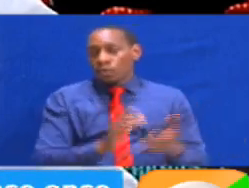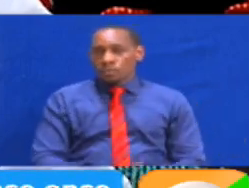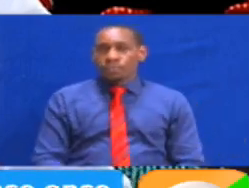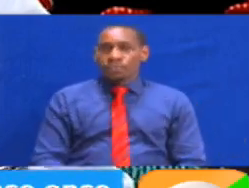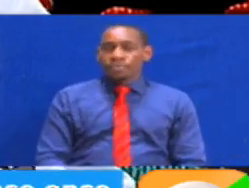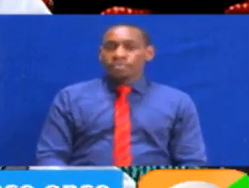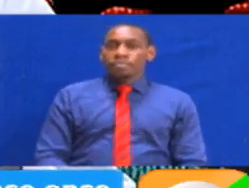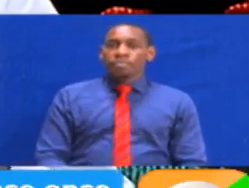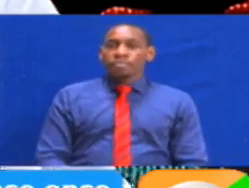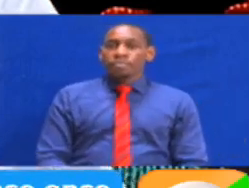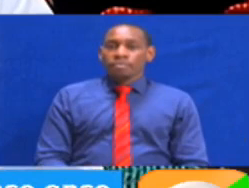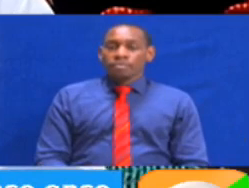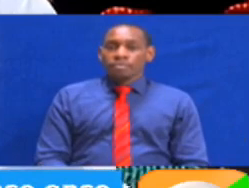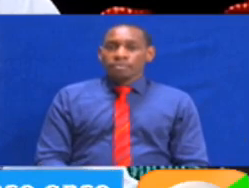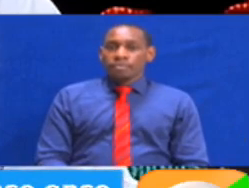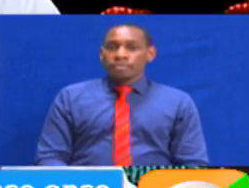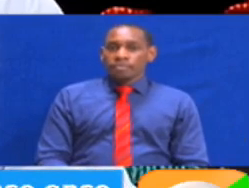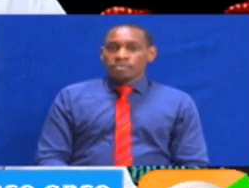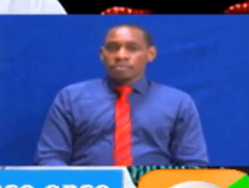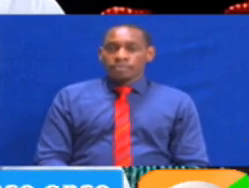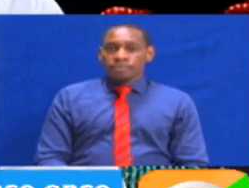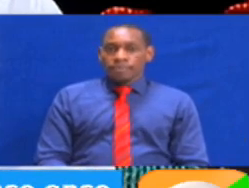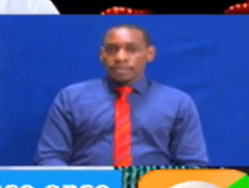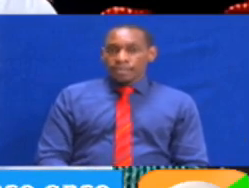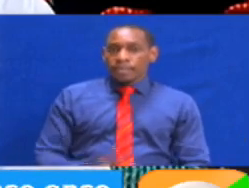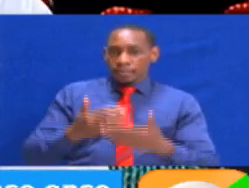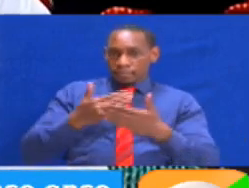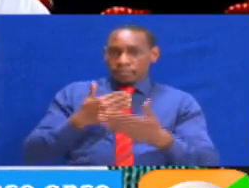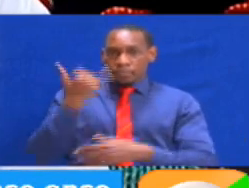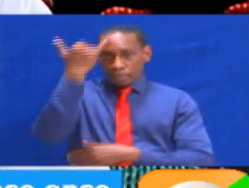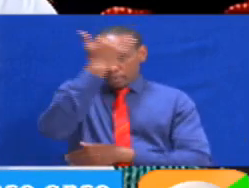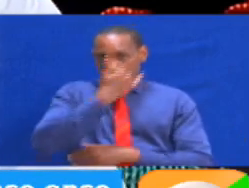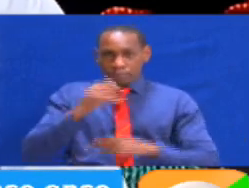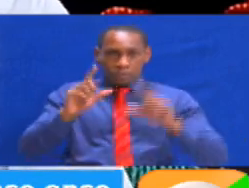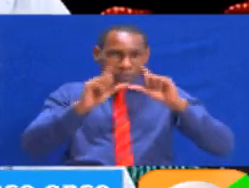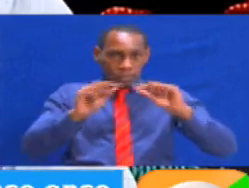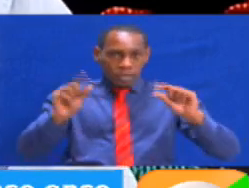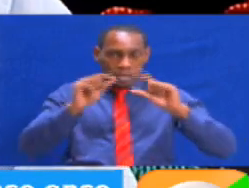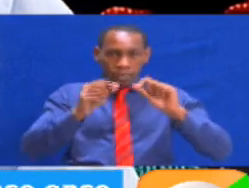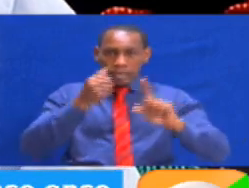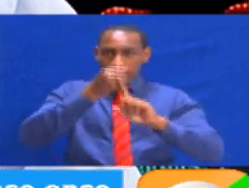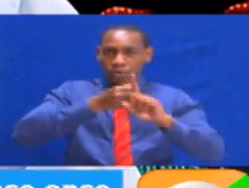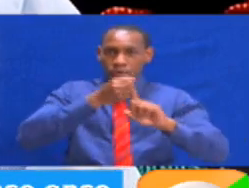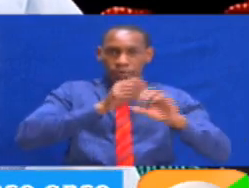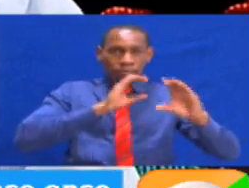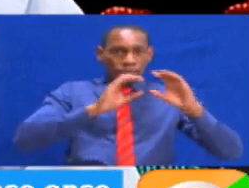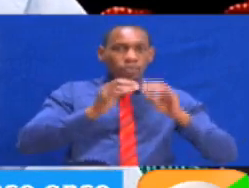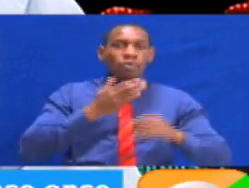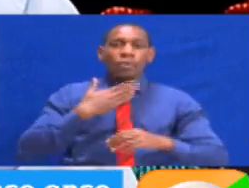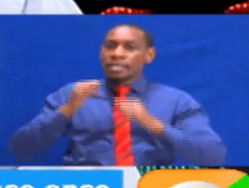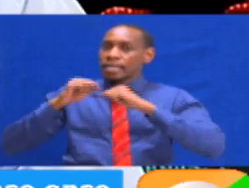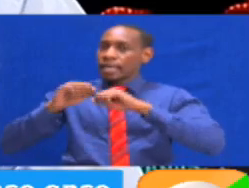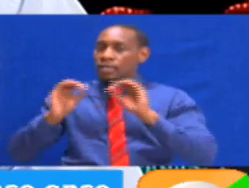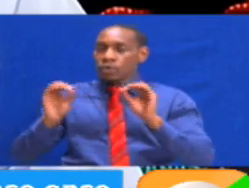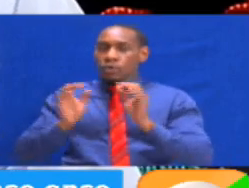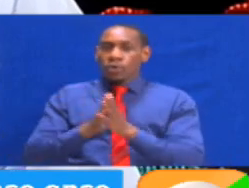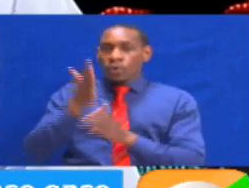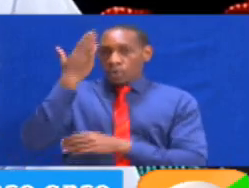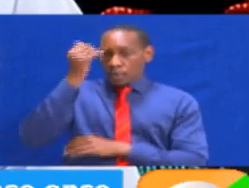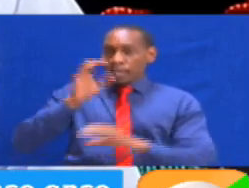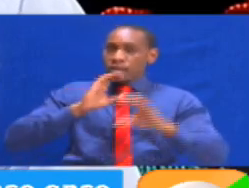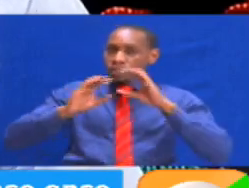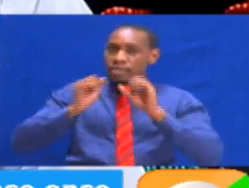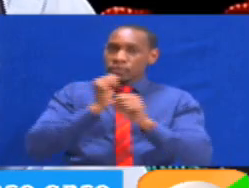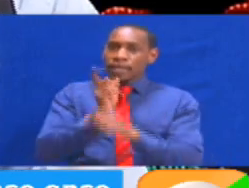I think, and Yvonne spoke about communication, and I want to disagree a bit, because I think communication has been